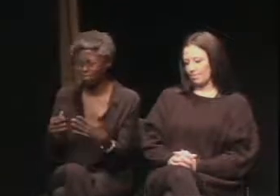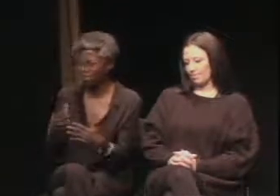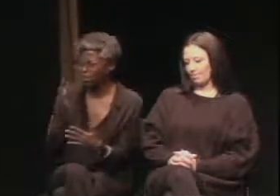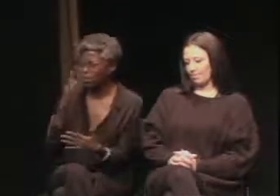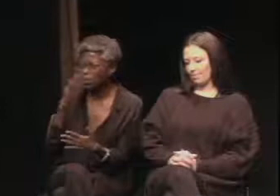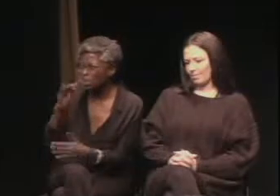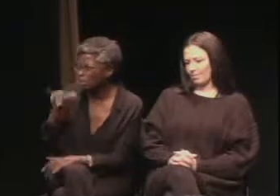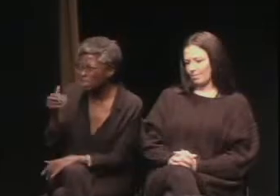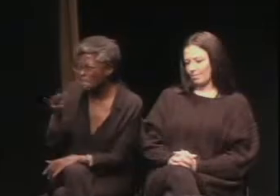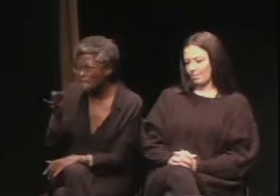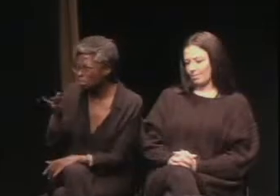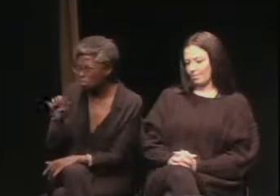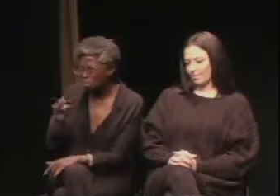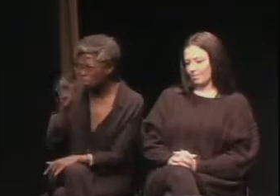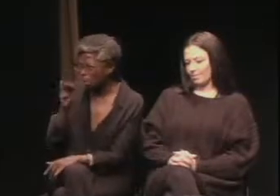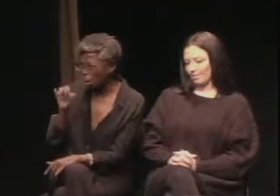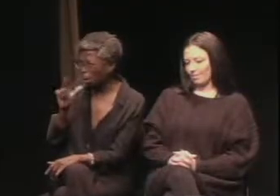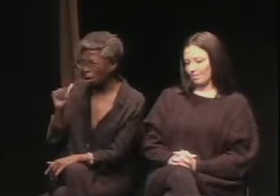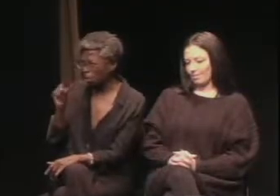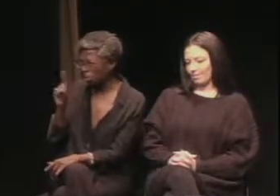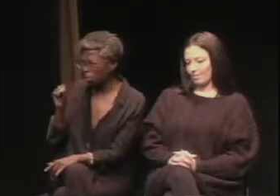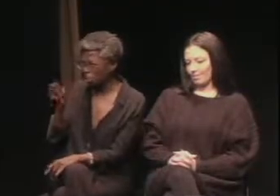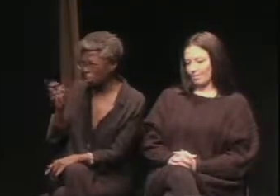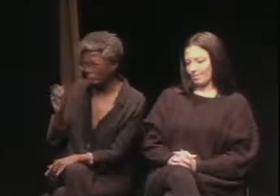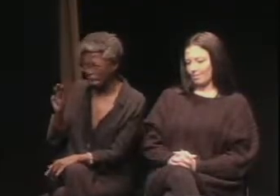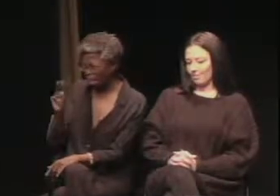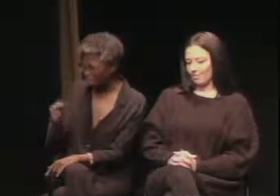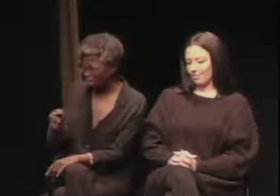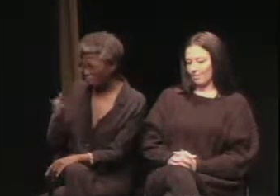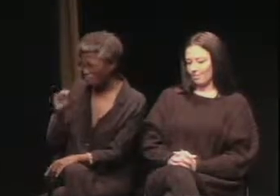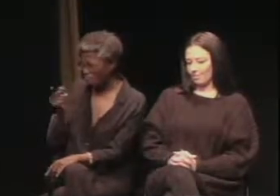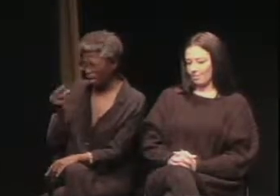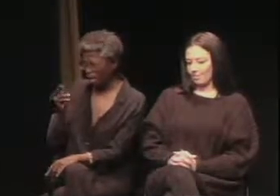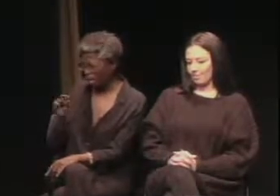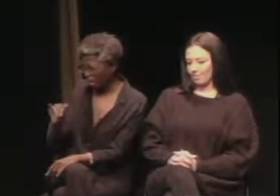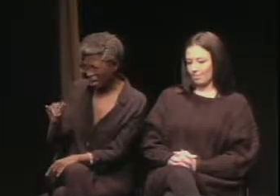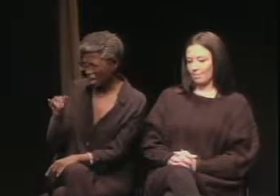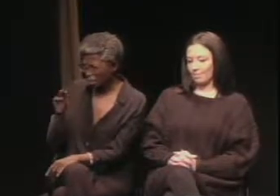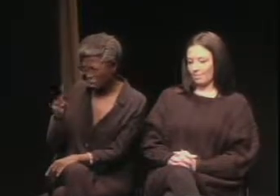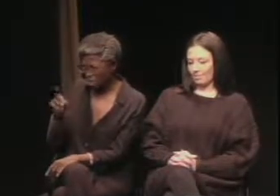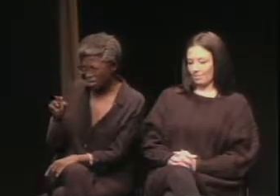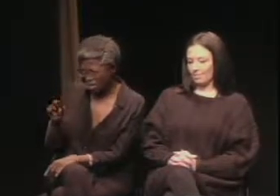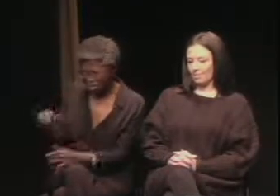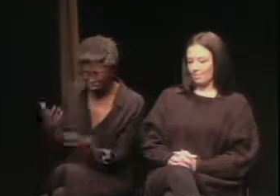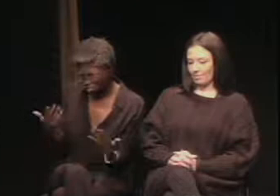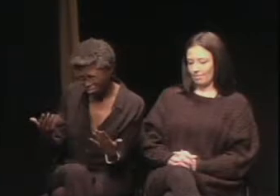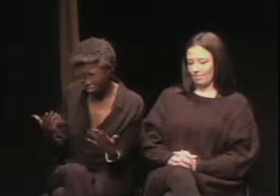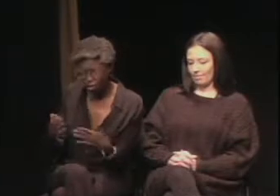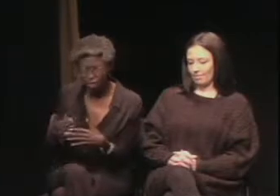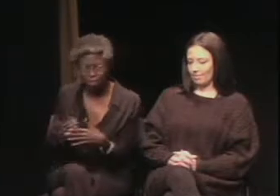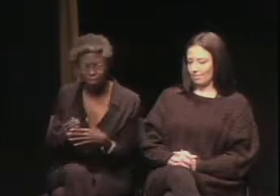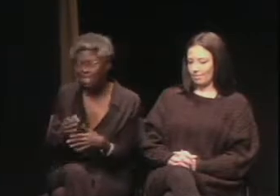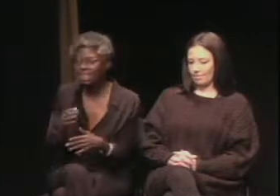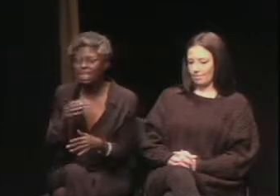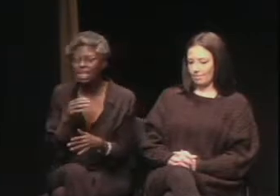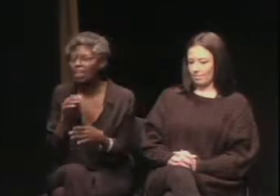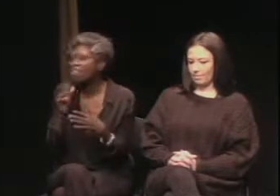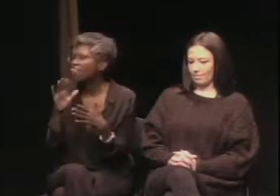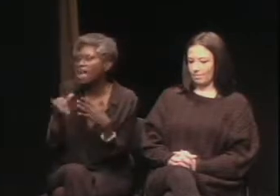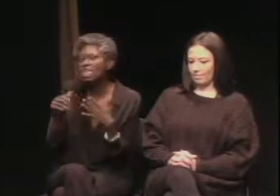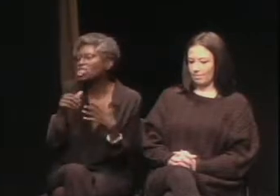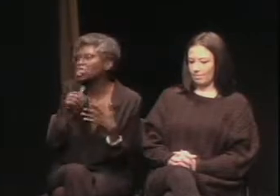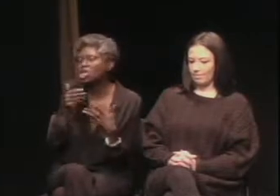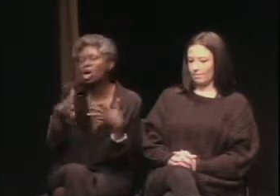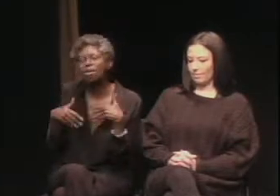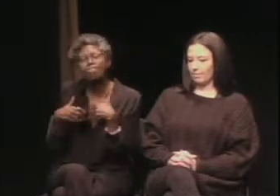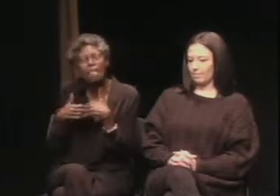James Baldwin in there? No Toni Morrison? I was like, why black people can't be in the canon? Right, no. She's like, that's just not how